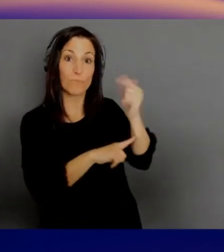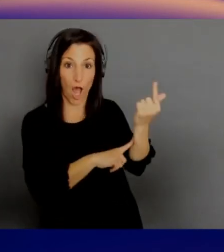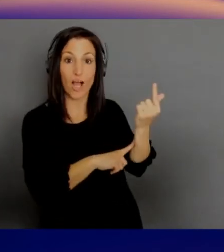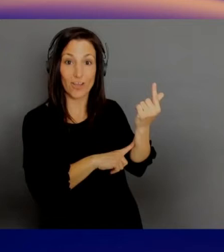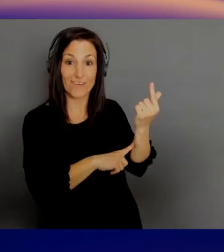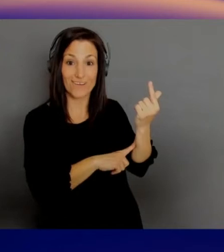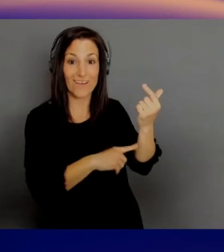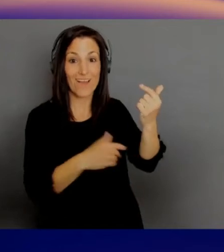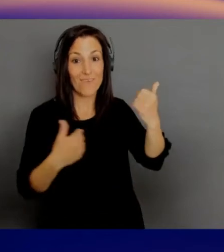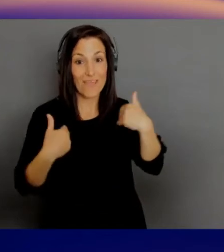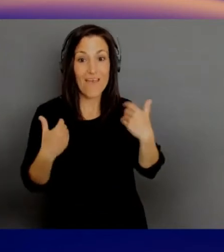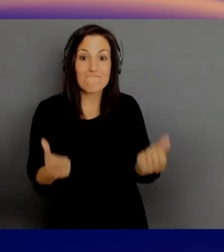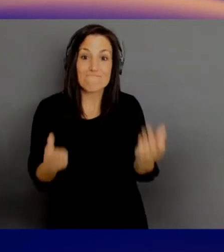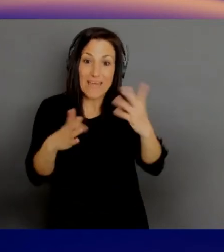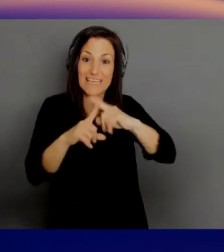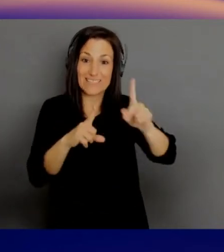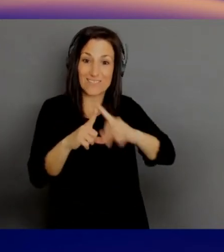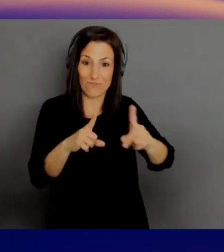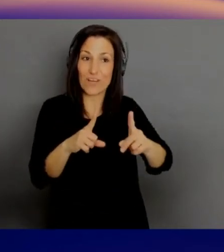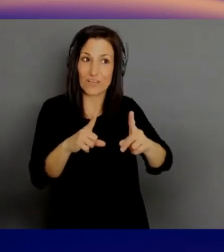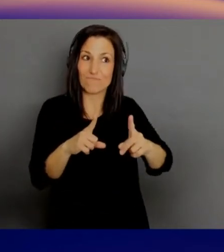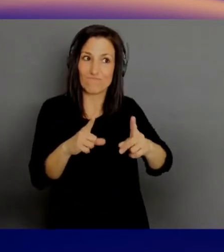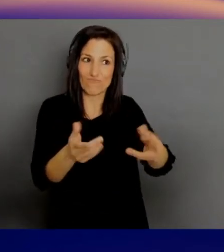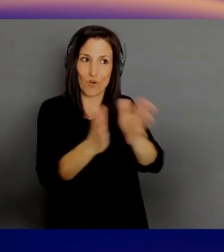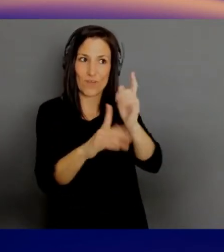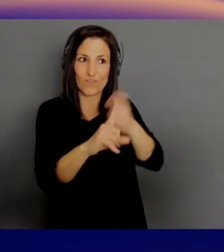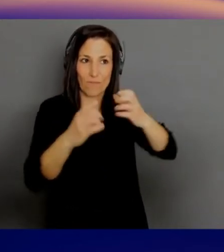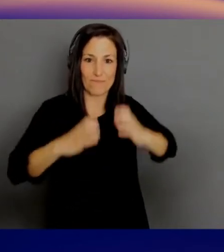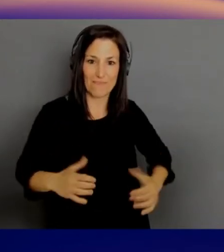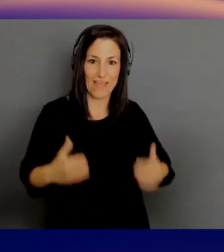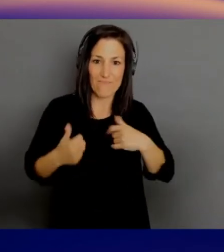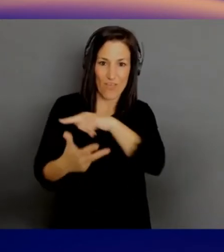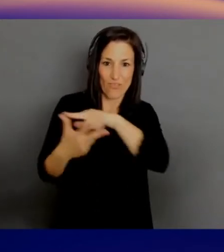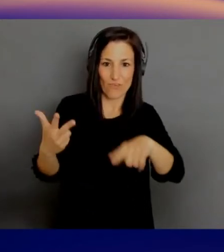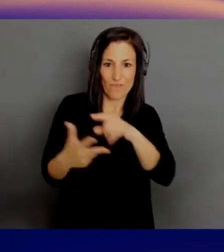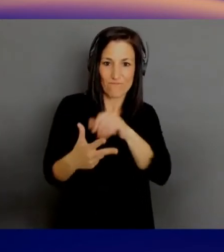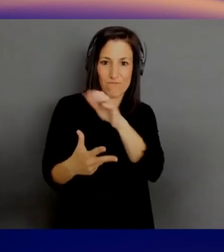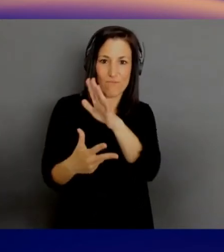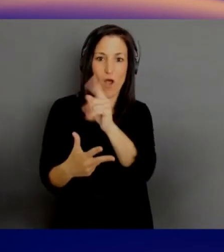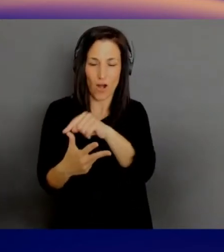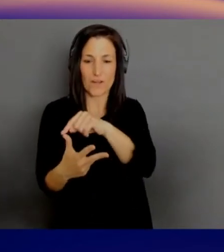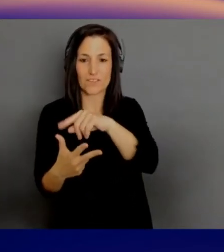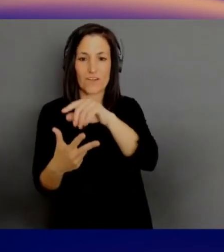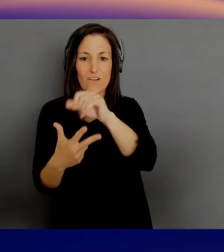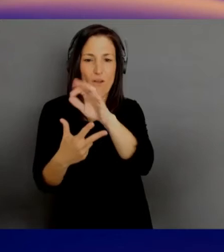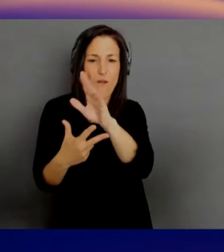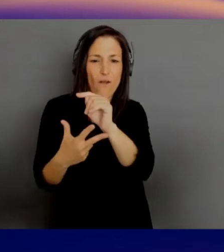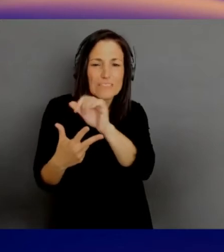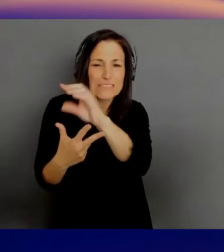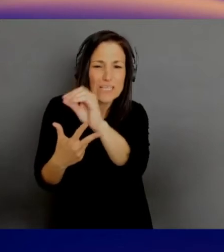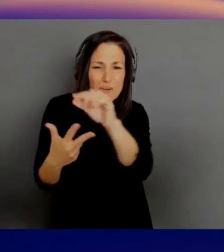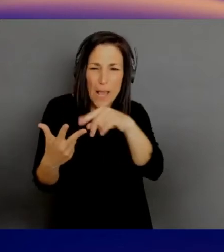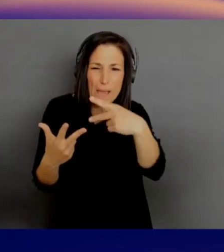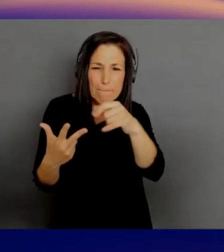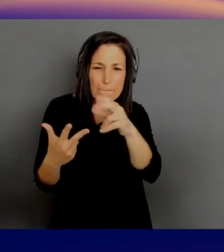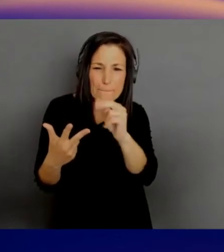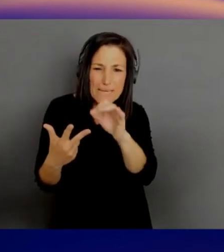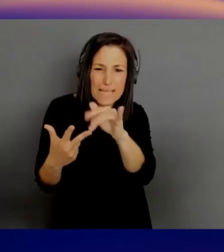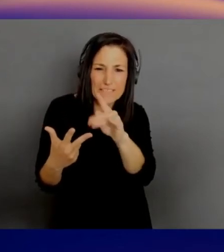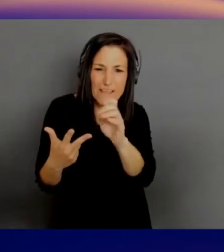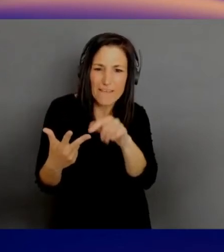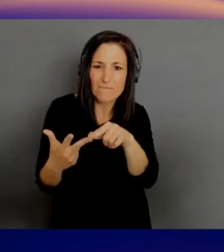customer requests, I wrote the 3 blocks, one for Okta, one for Auth0, one for ping identity. I'm going to show the demo, just to give a